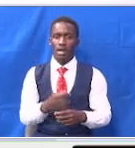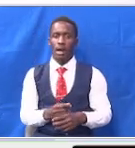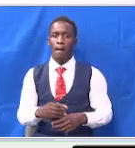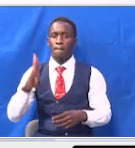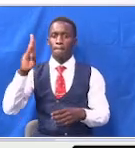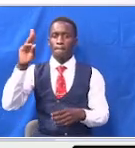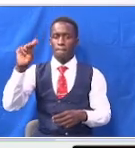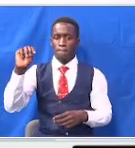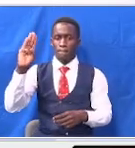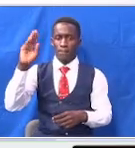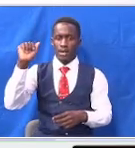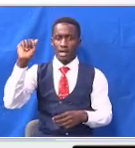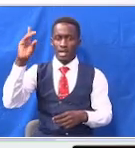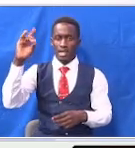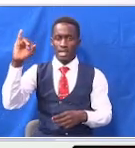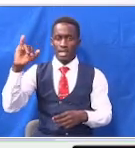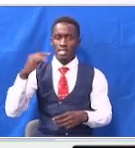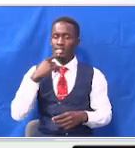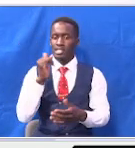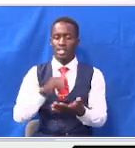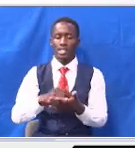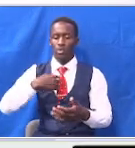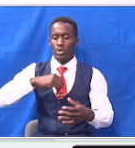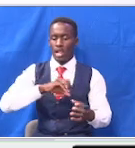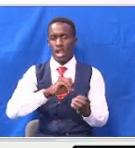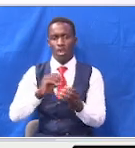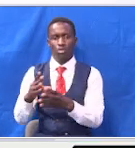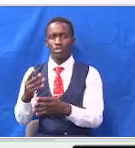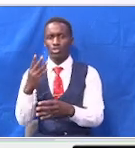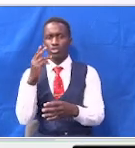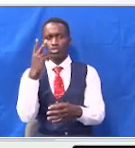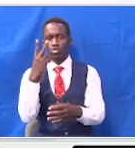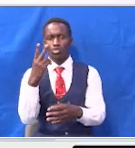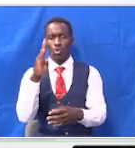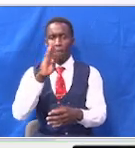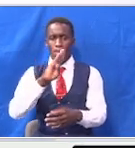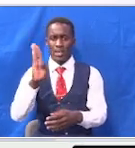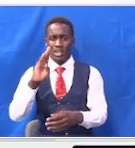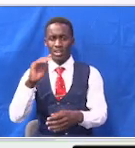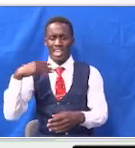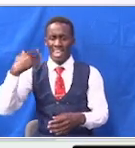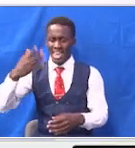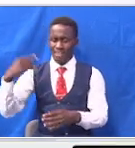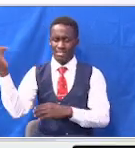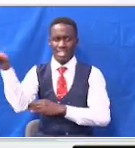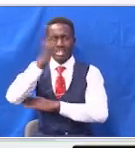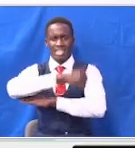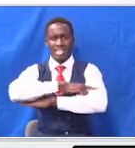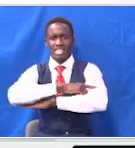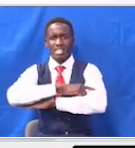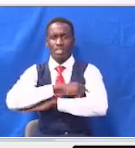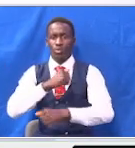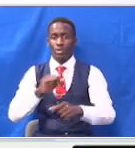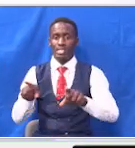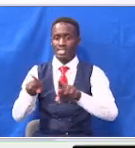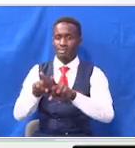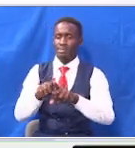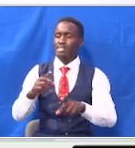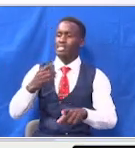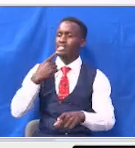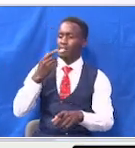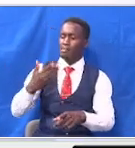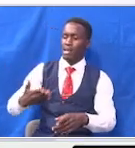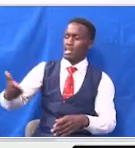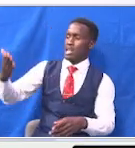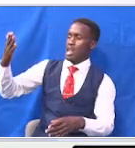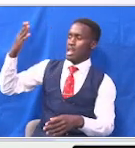day, that's something that had been mentioned by President Uhuru in the previous regime. Mm-hmm. And with the president's firm commitment, I'm very sure that if